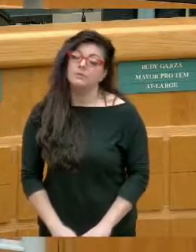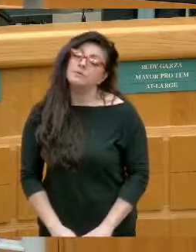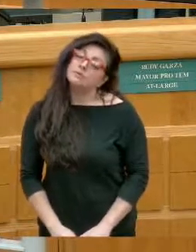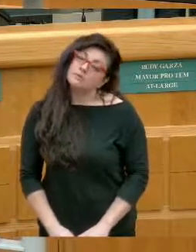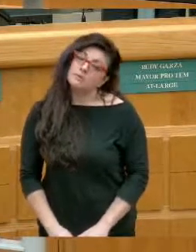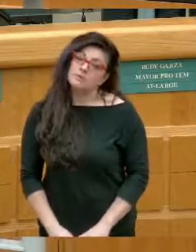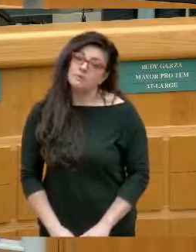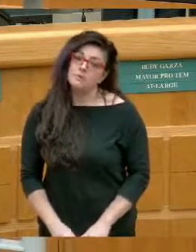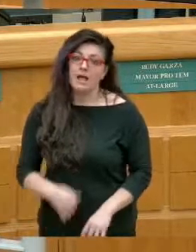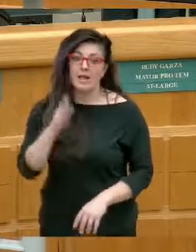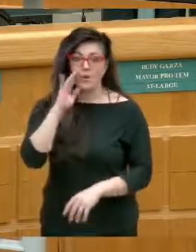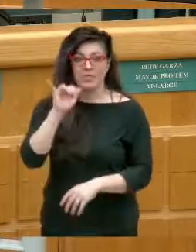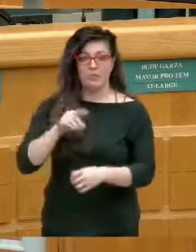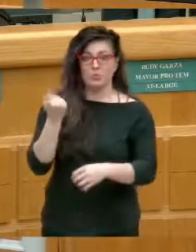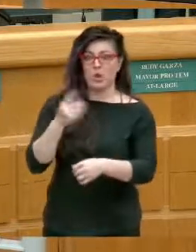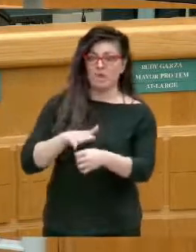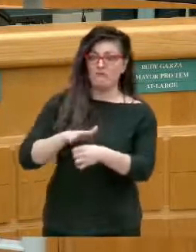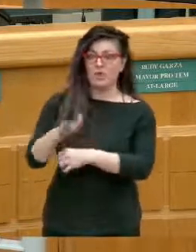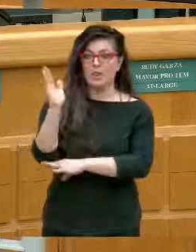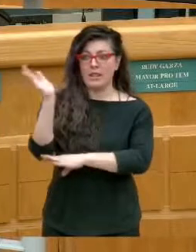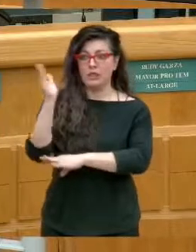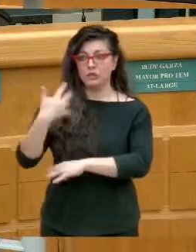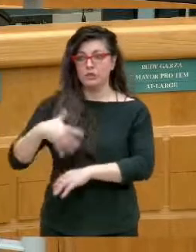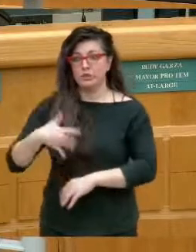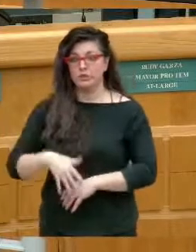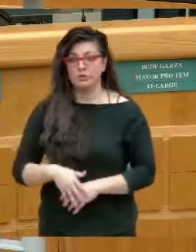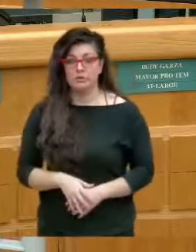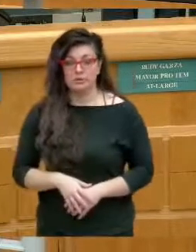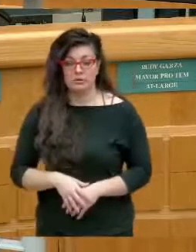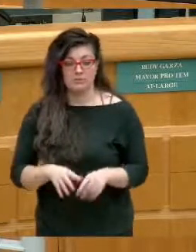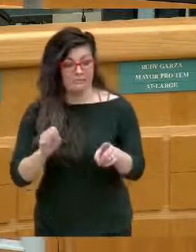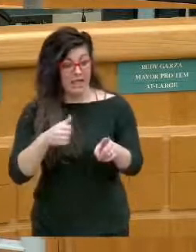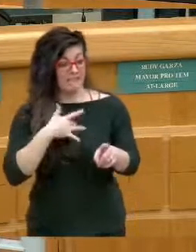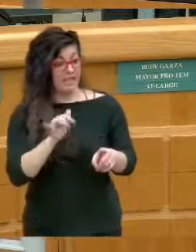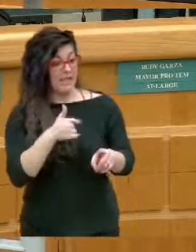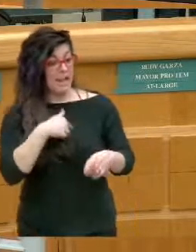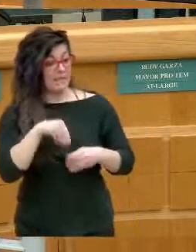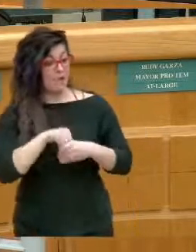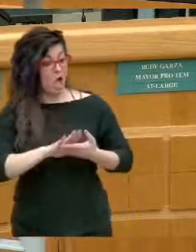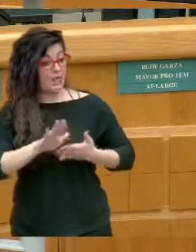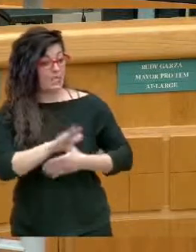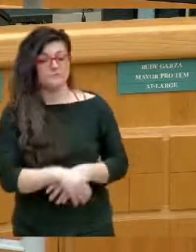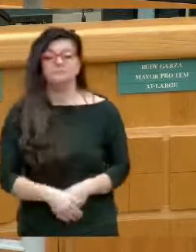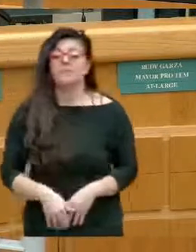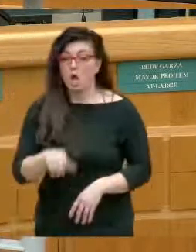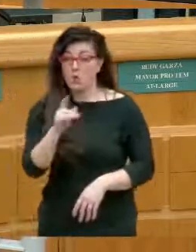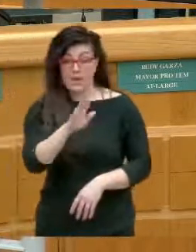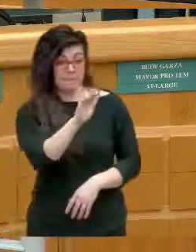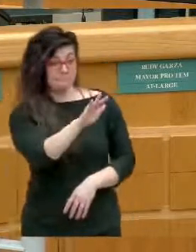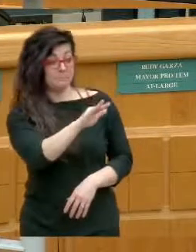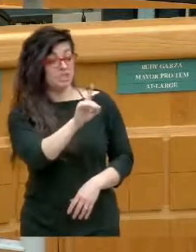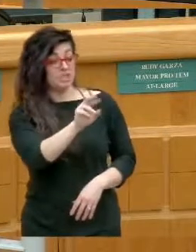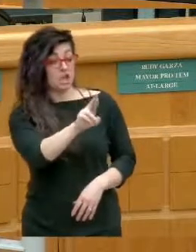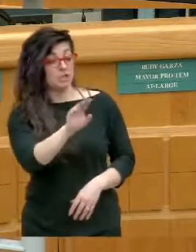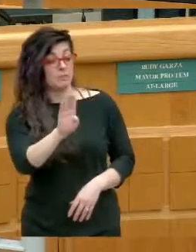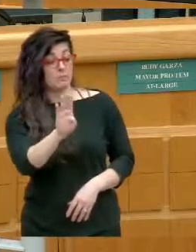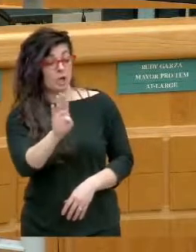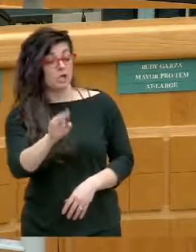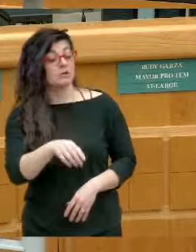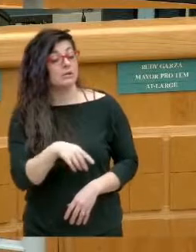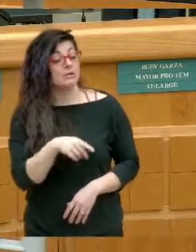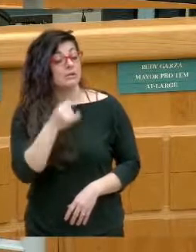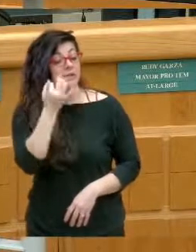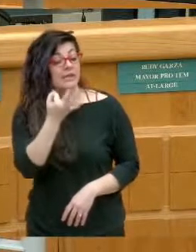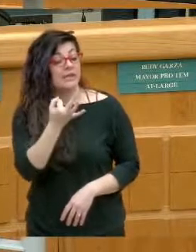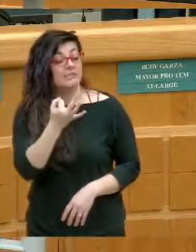That was like a full lecture. I feel like I'm back in college. All right, Dr. Bird, if you take away the outbreak cases,